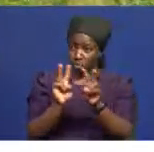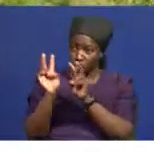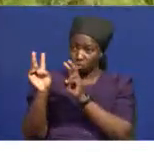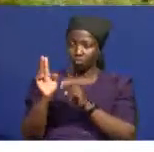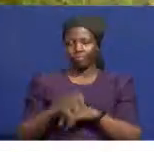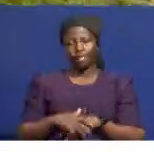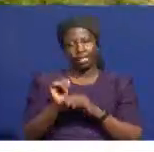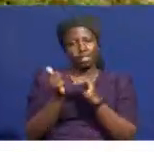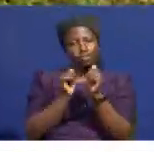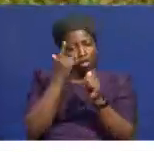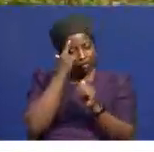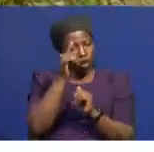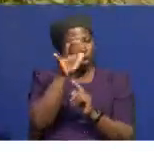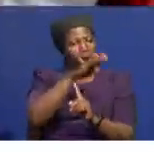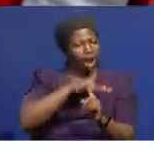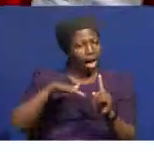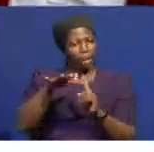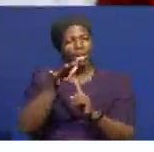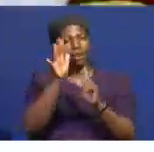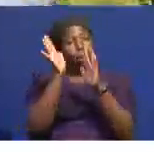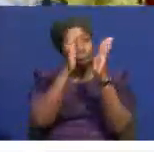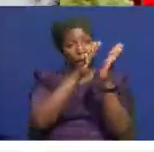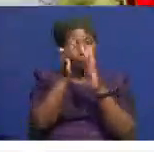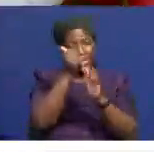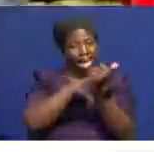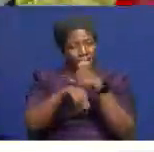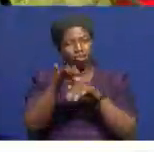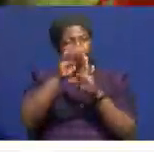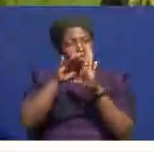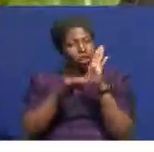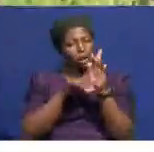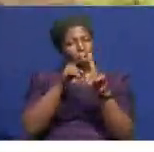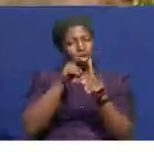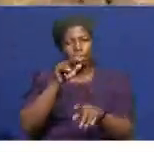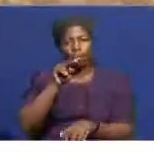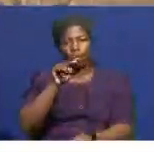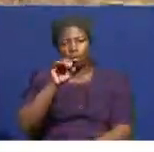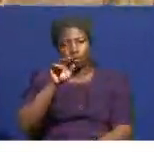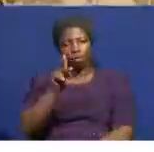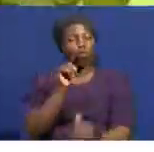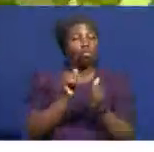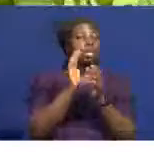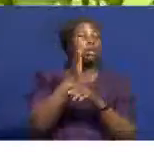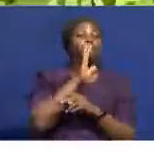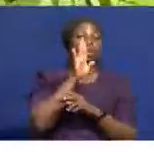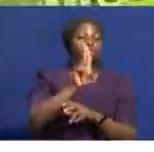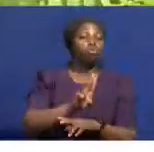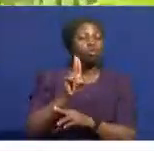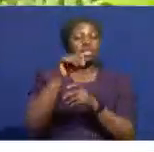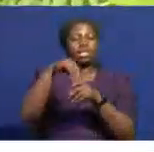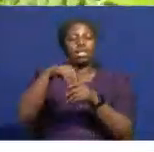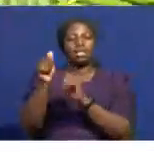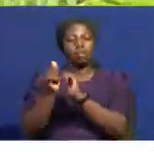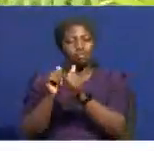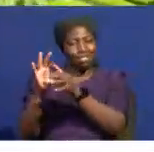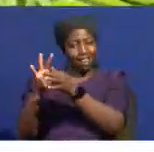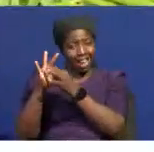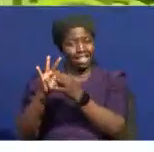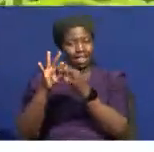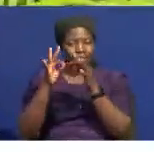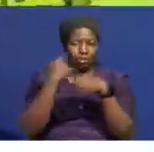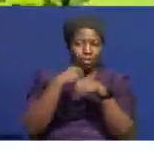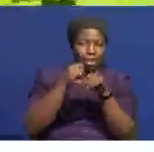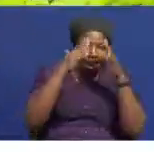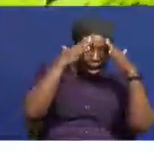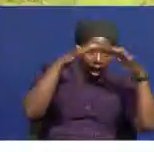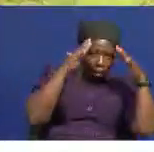for Climate Action Program by the National Olympic Committee of Kenya, which will be used in the sporting culture to create awareness and